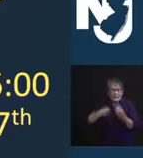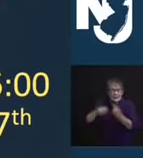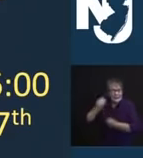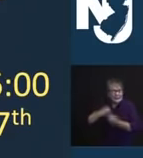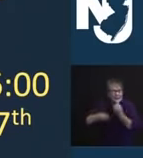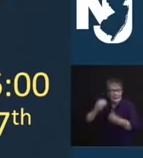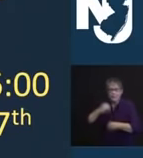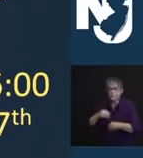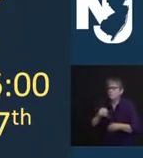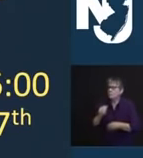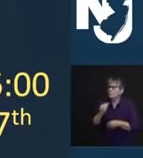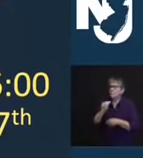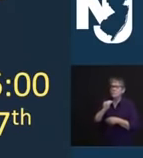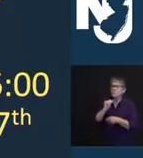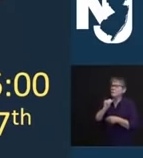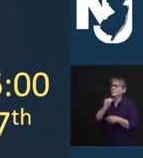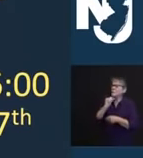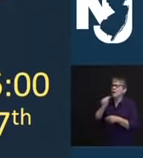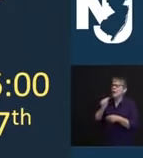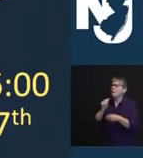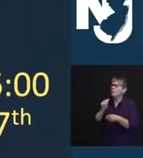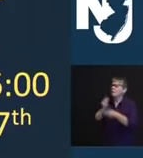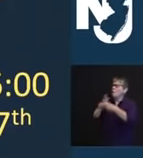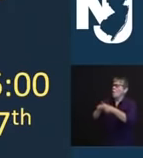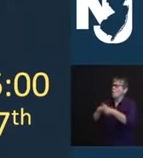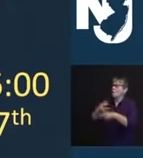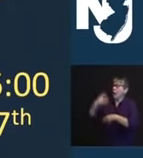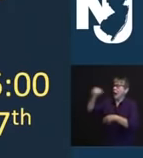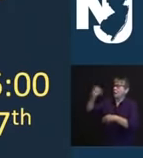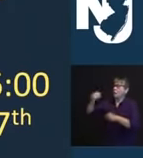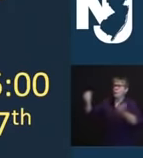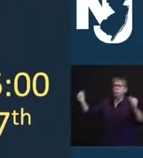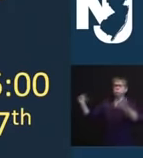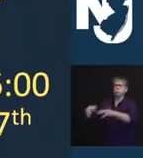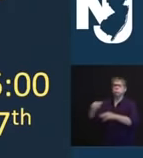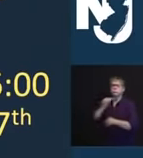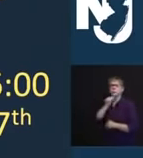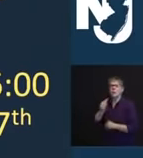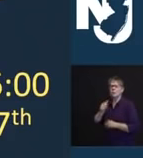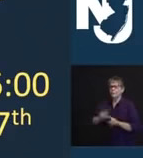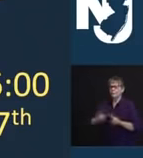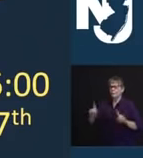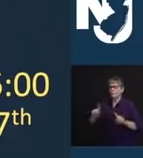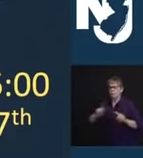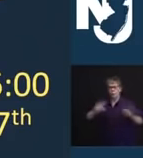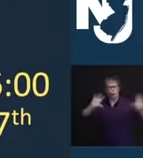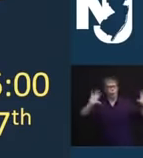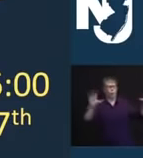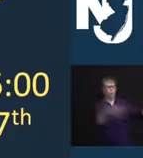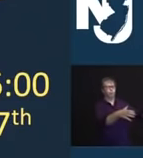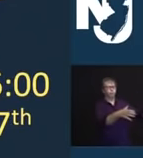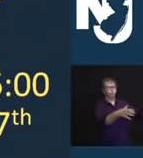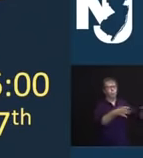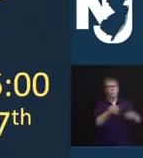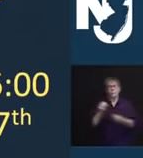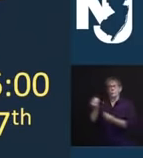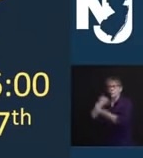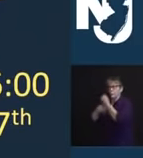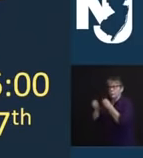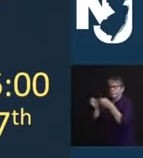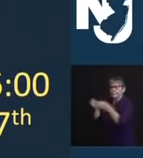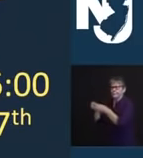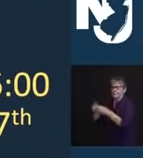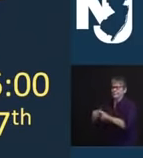and continues to be governed by the health and safety regulations already in place. So while we know that outdoor environments